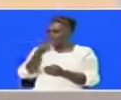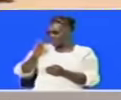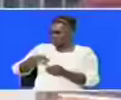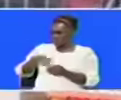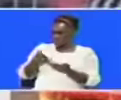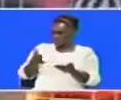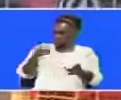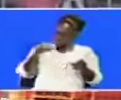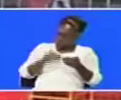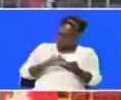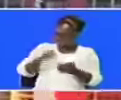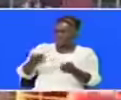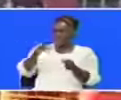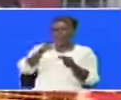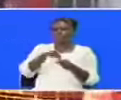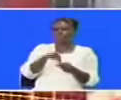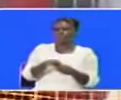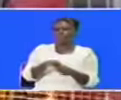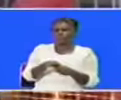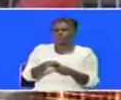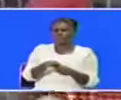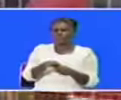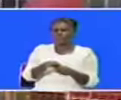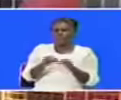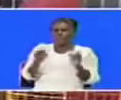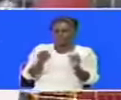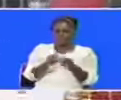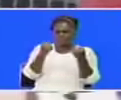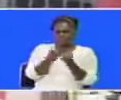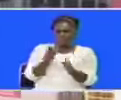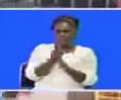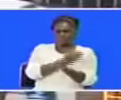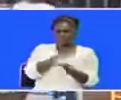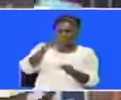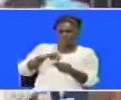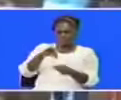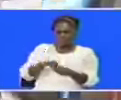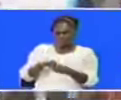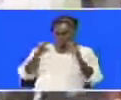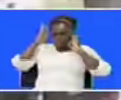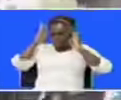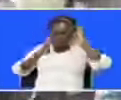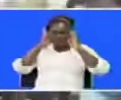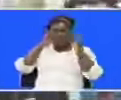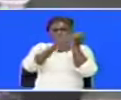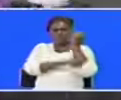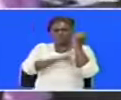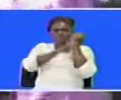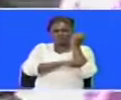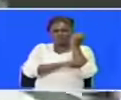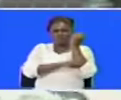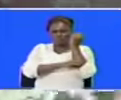are on the verge of another election. Some events pre-election are already cause for worry in the country. The